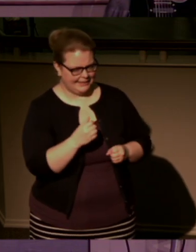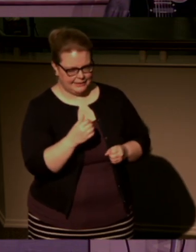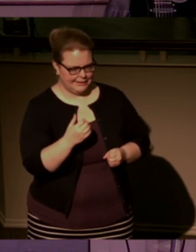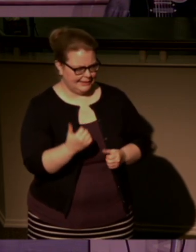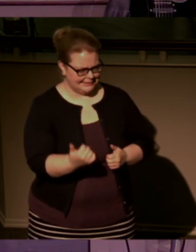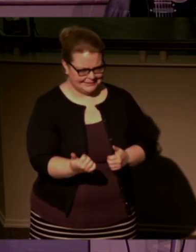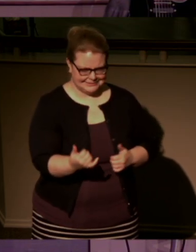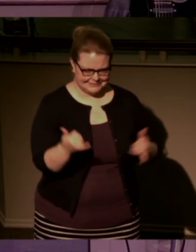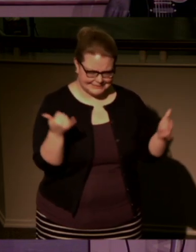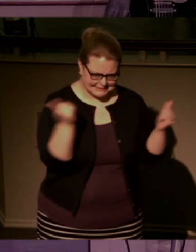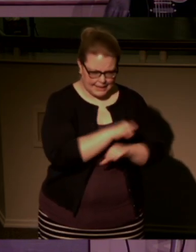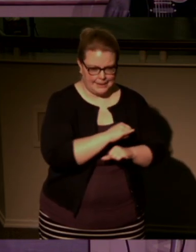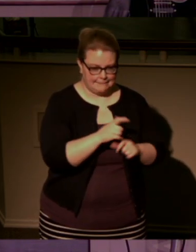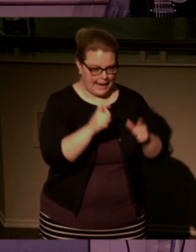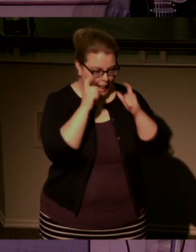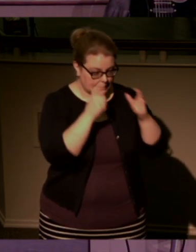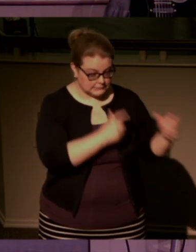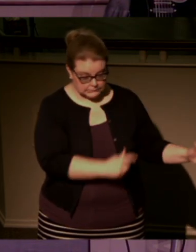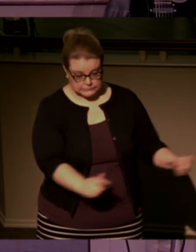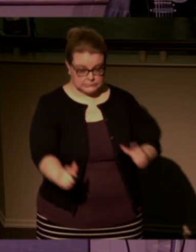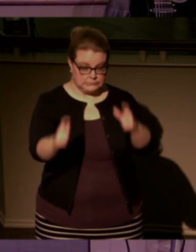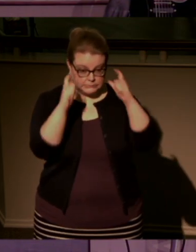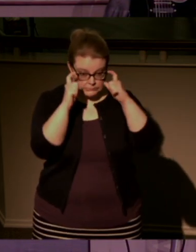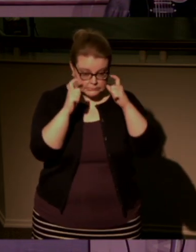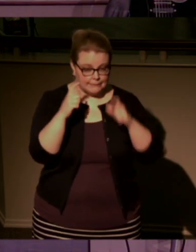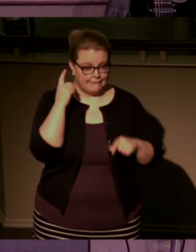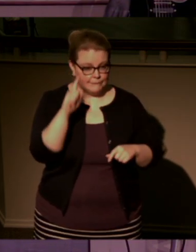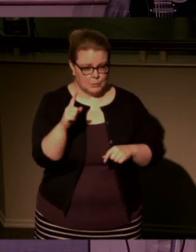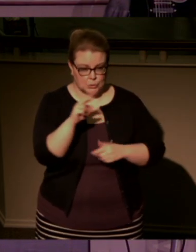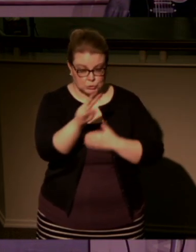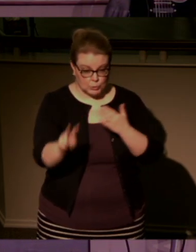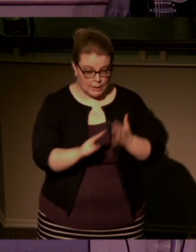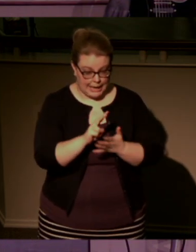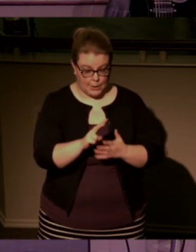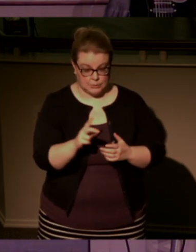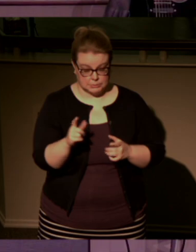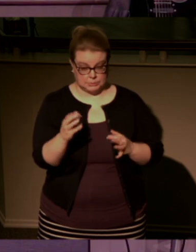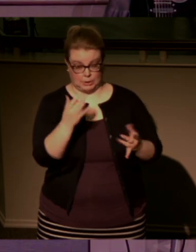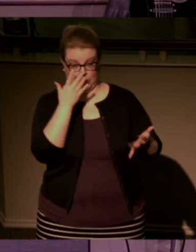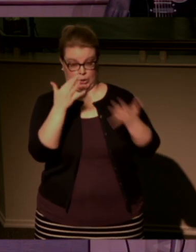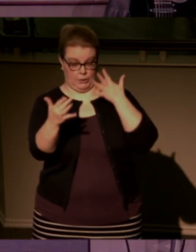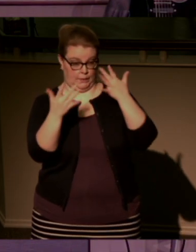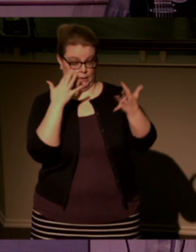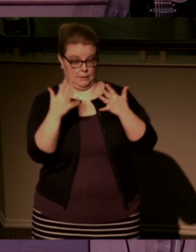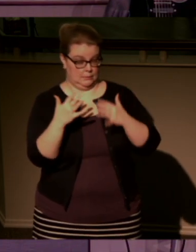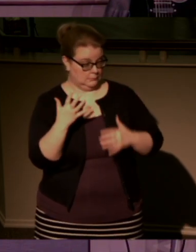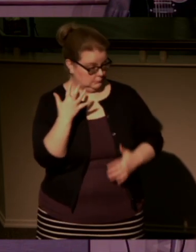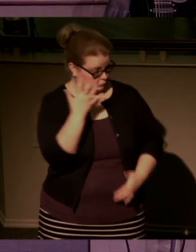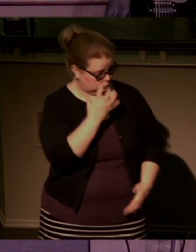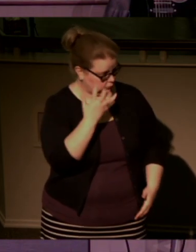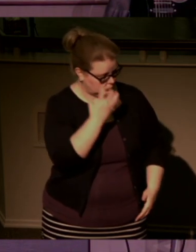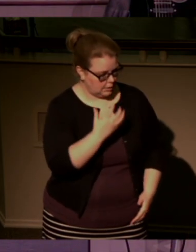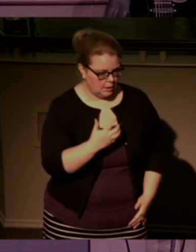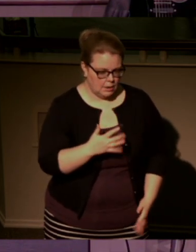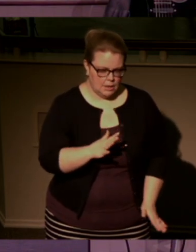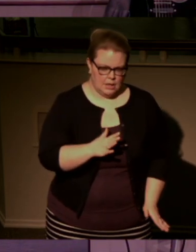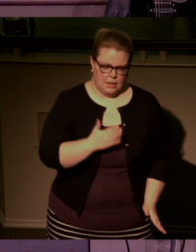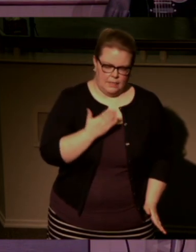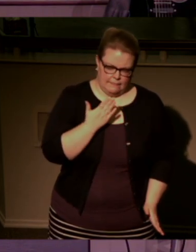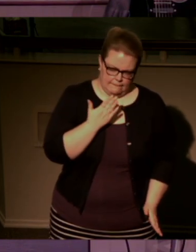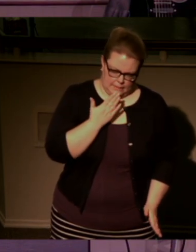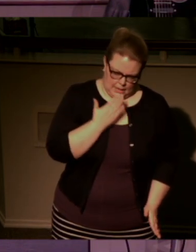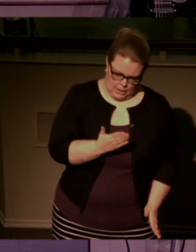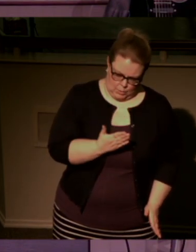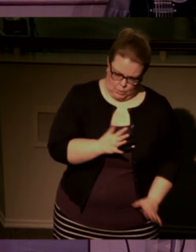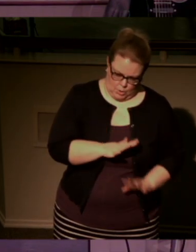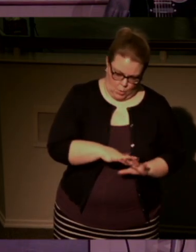you're supposed to sit there for 2 hours with the 3D vertigo stuff going on. I'm glad they abandoned that because I was sick